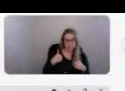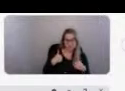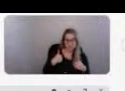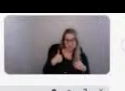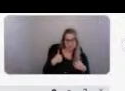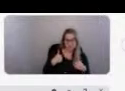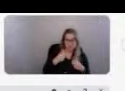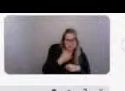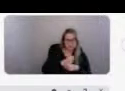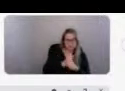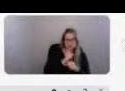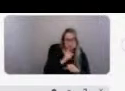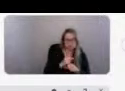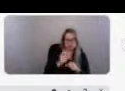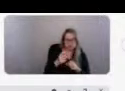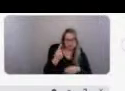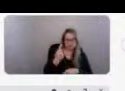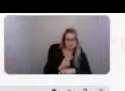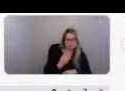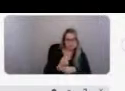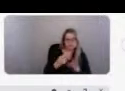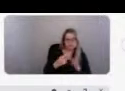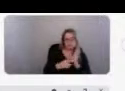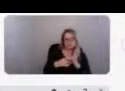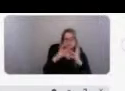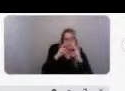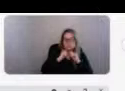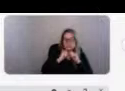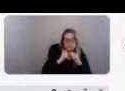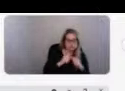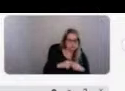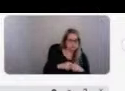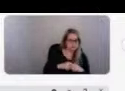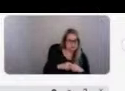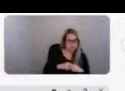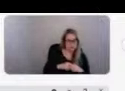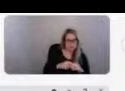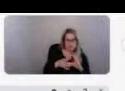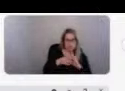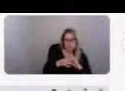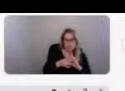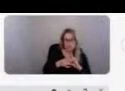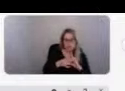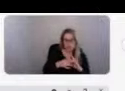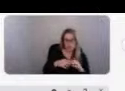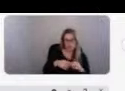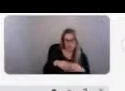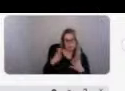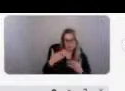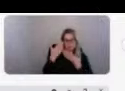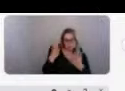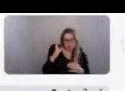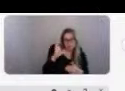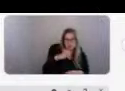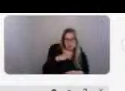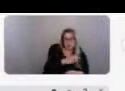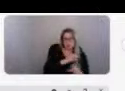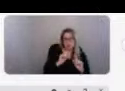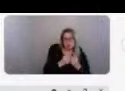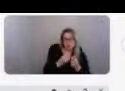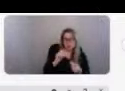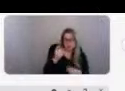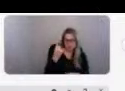ensure proper representation of our values therefore regarding the proposed congressional district one